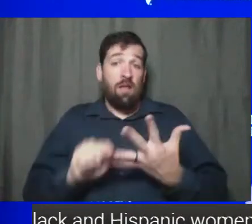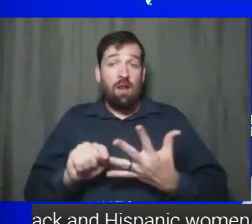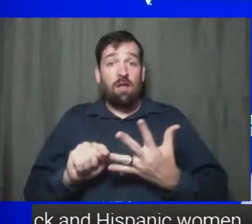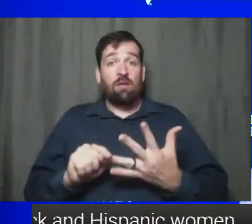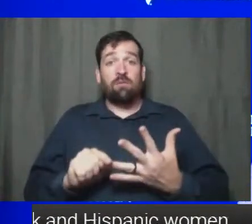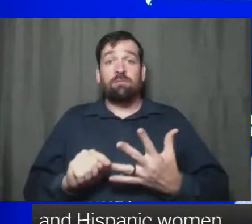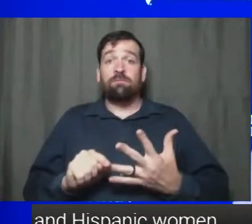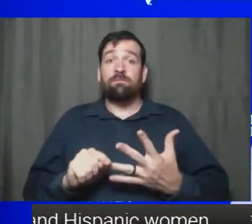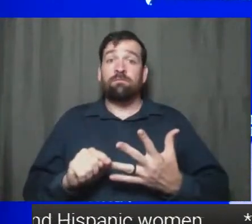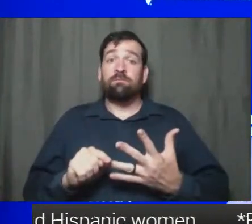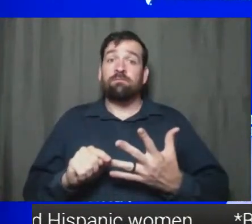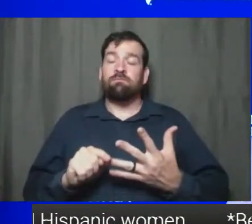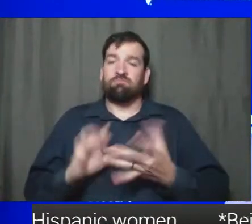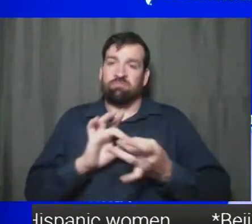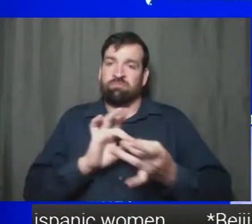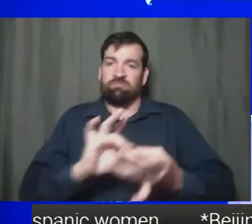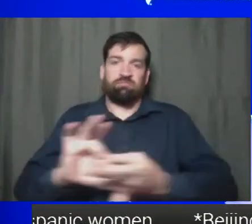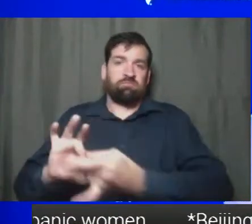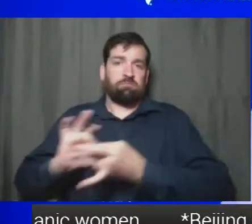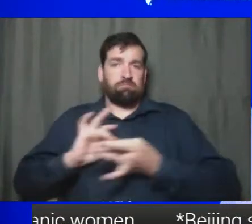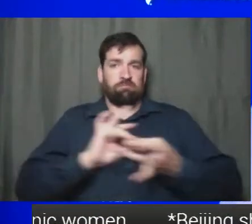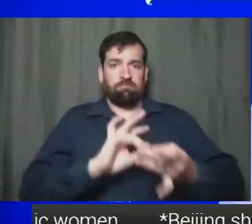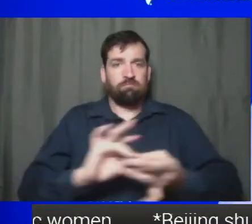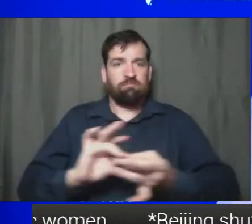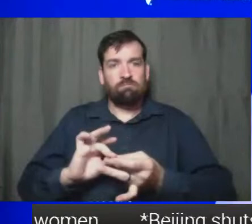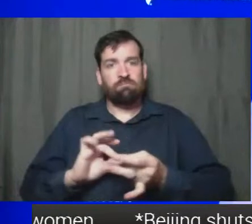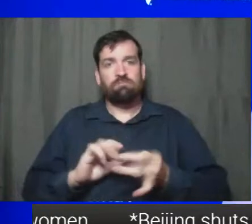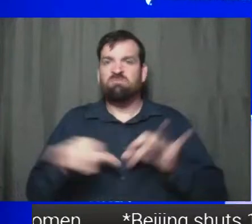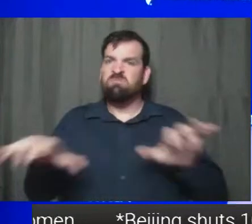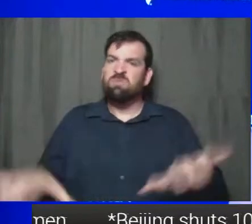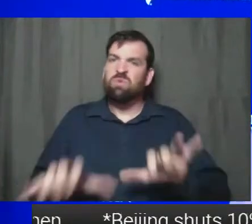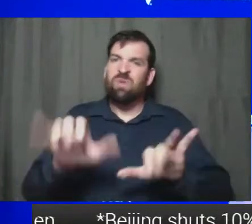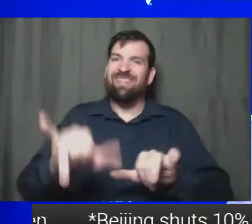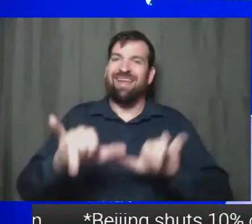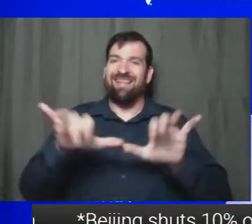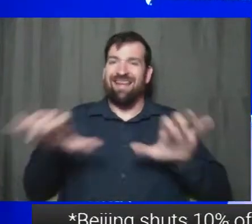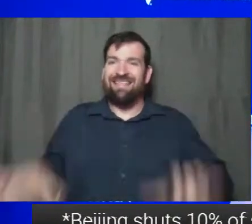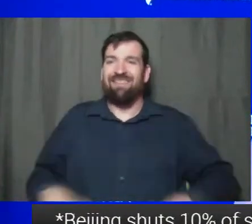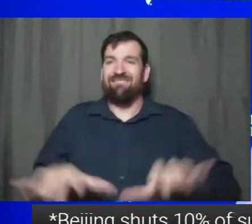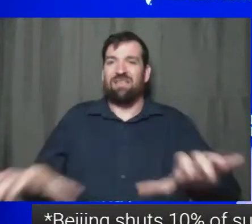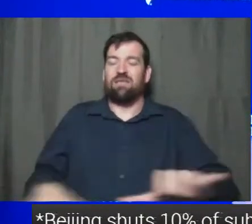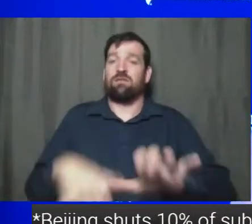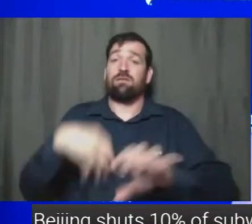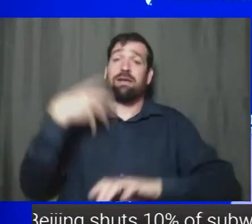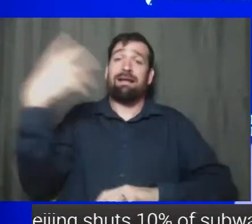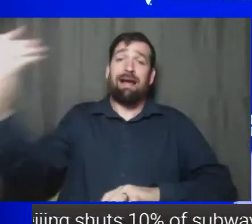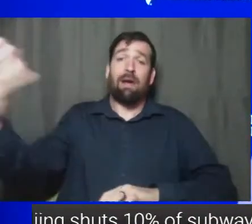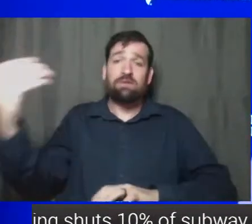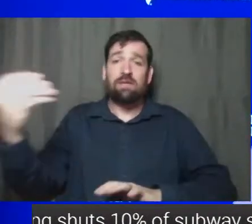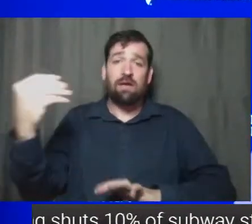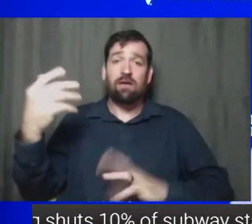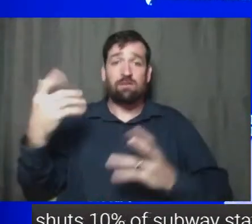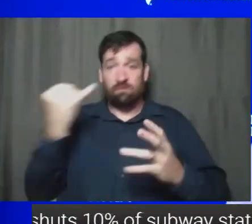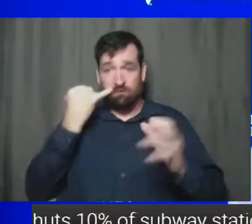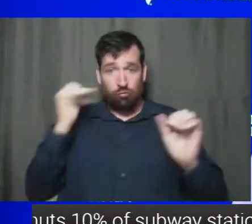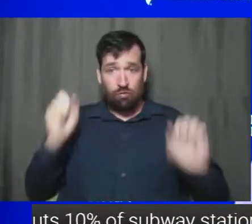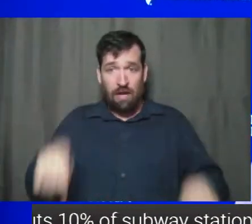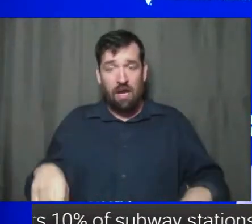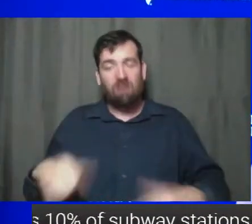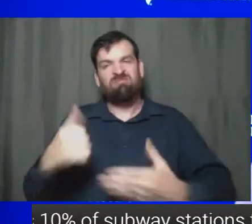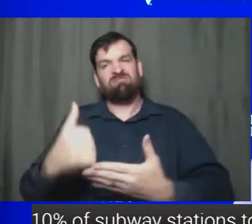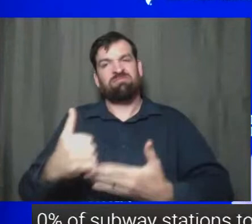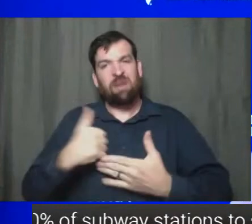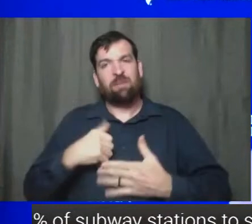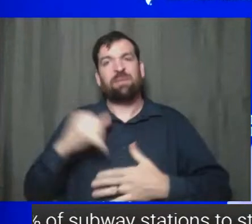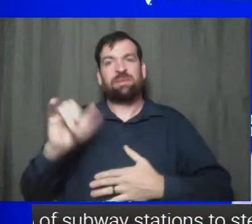are interconnected. And so doing that activity, getting out, especially being outdoors if you can, will help all of those things as well. It's